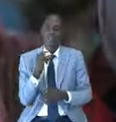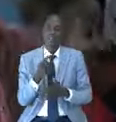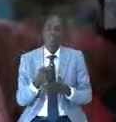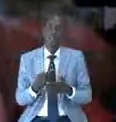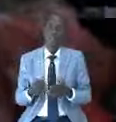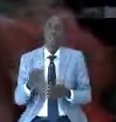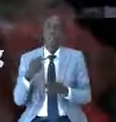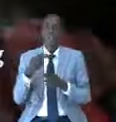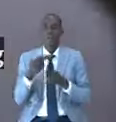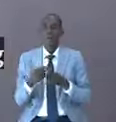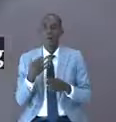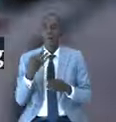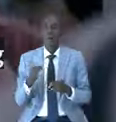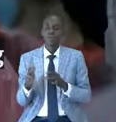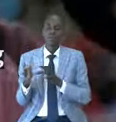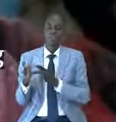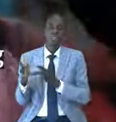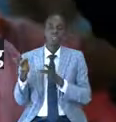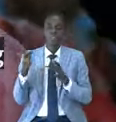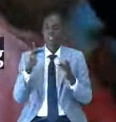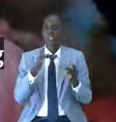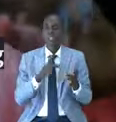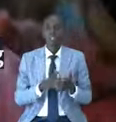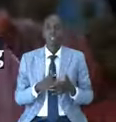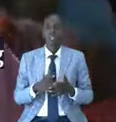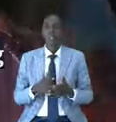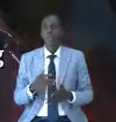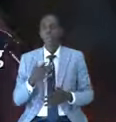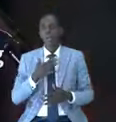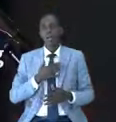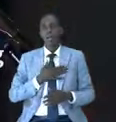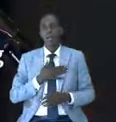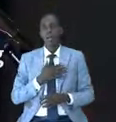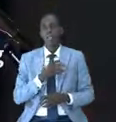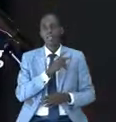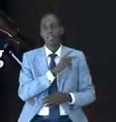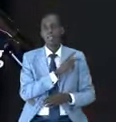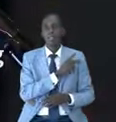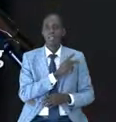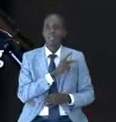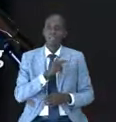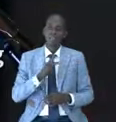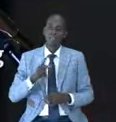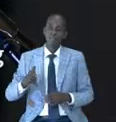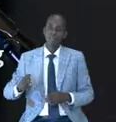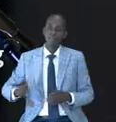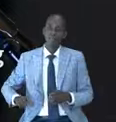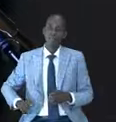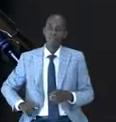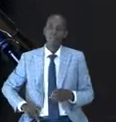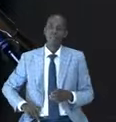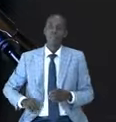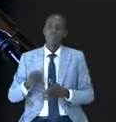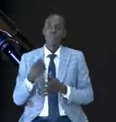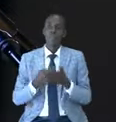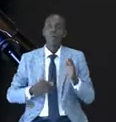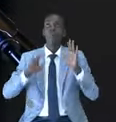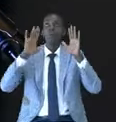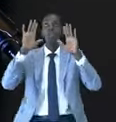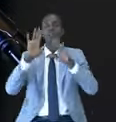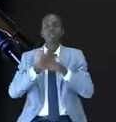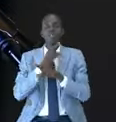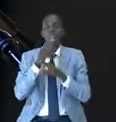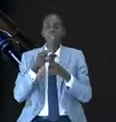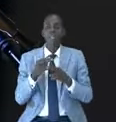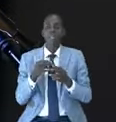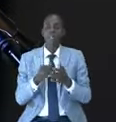The name of Jesus Christ, my. What a wonderful name. What a